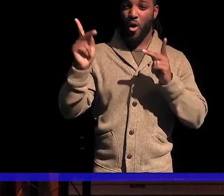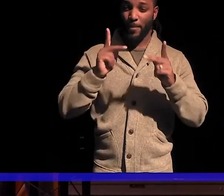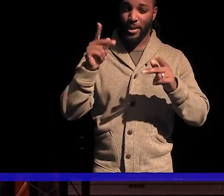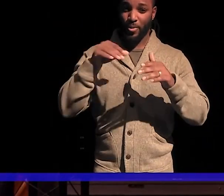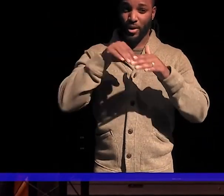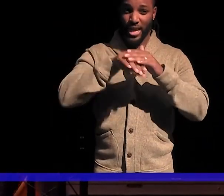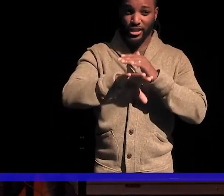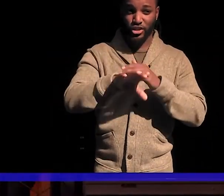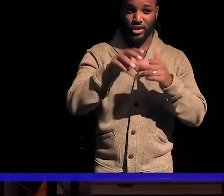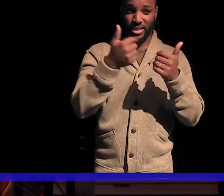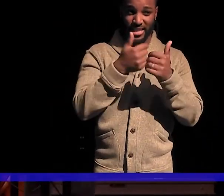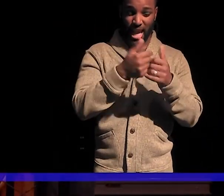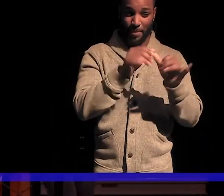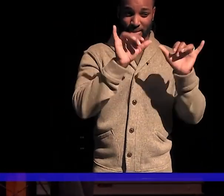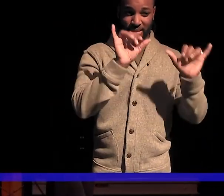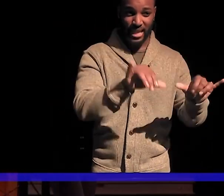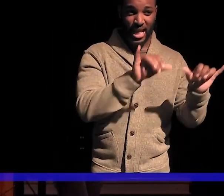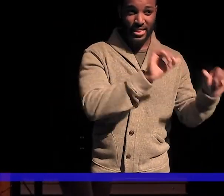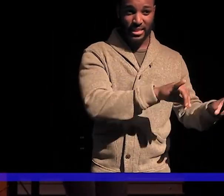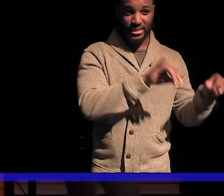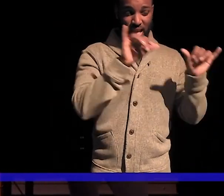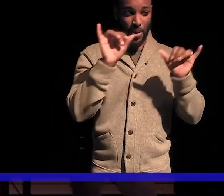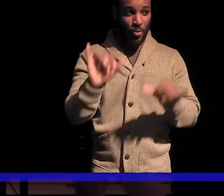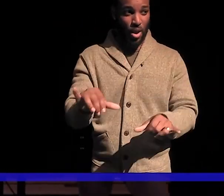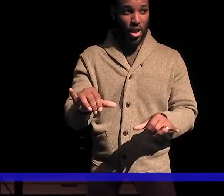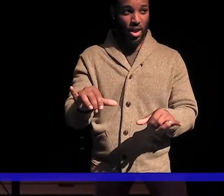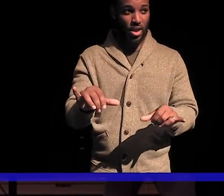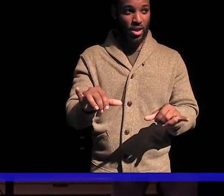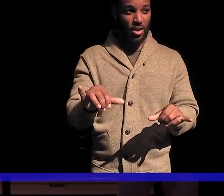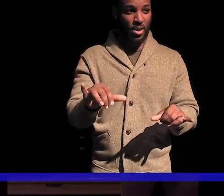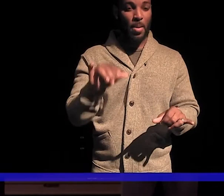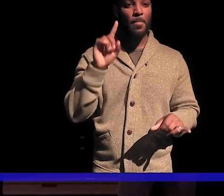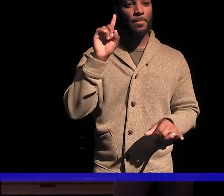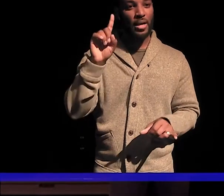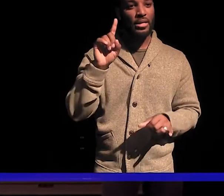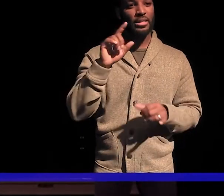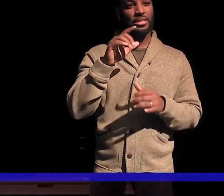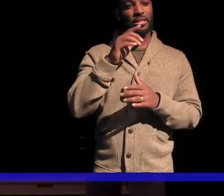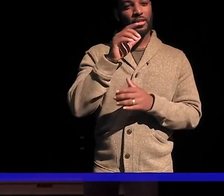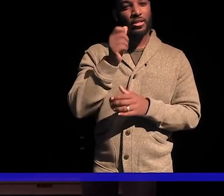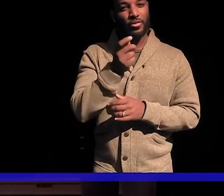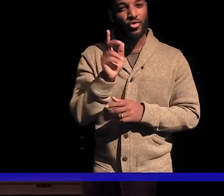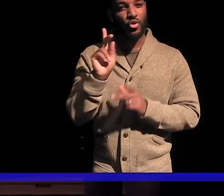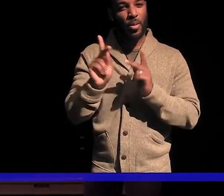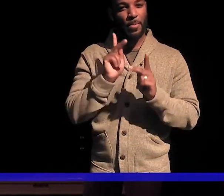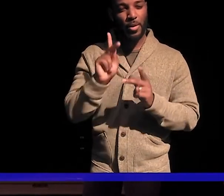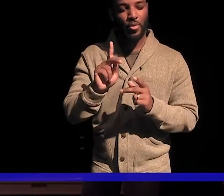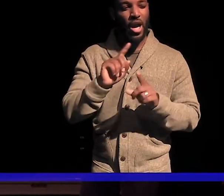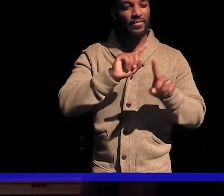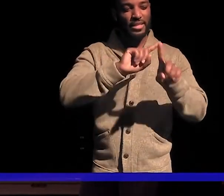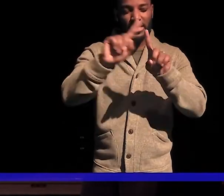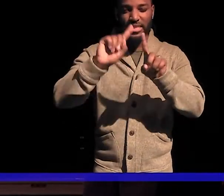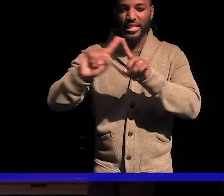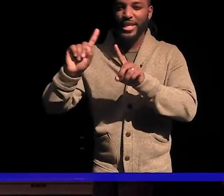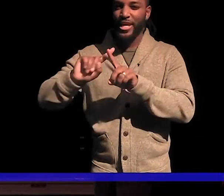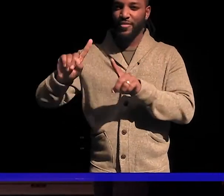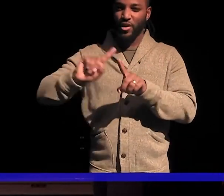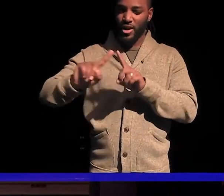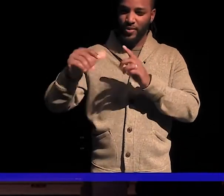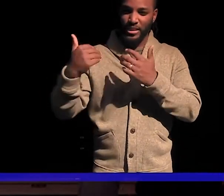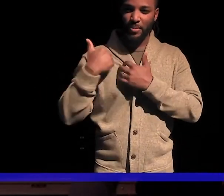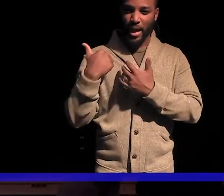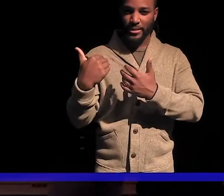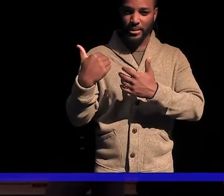the same way, but that this fivefold office is responsible for helping us hone and enhance